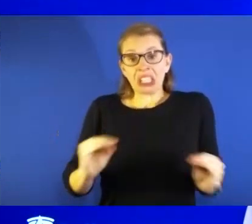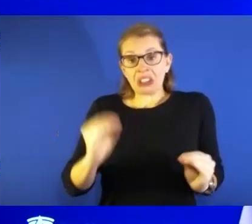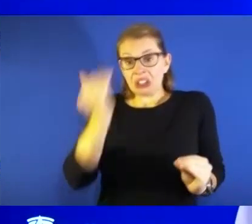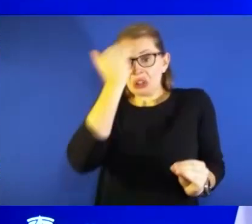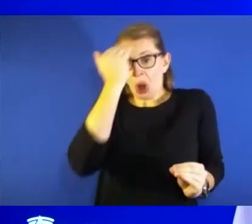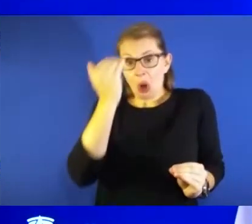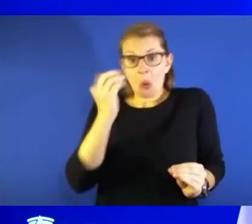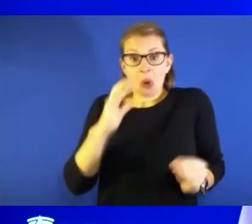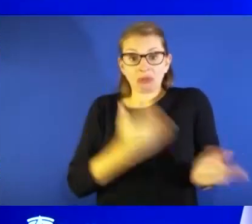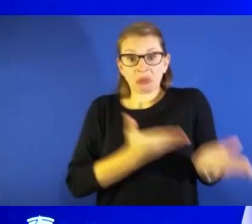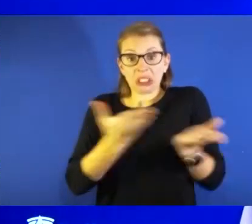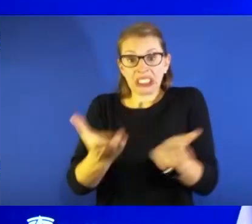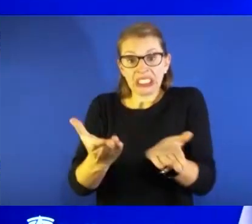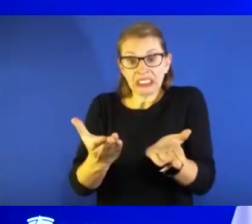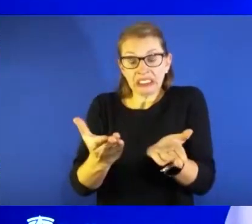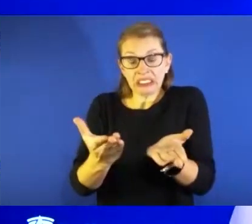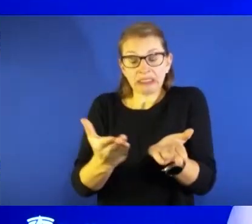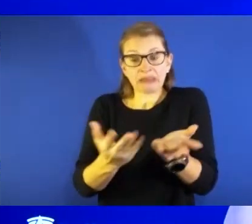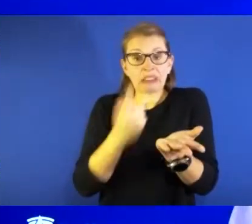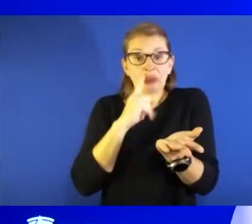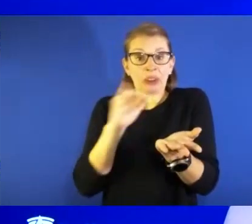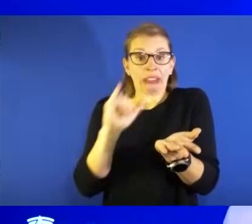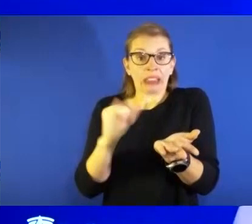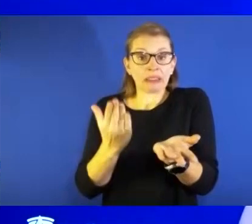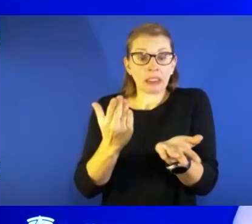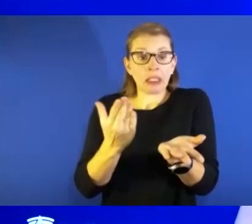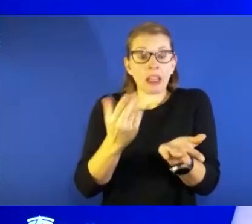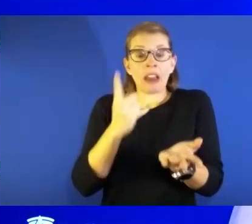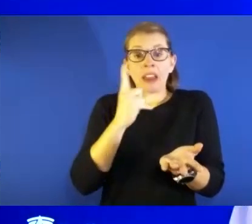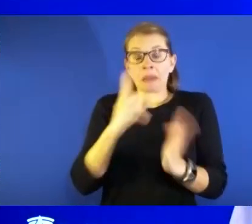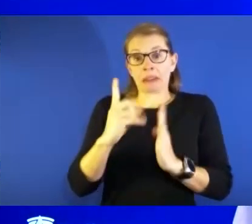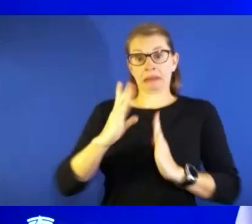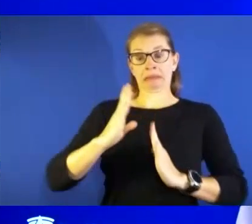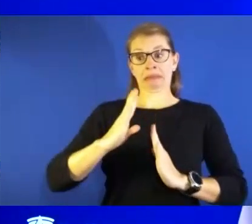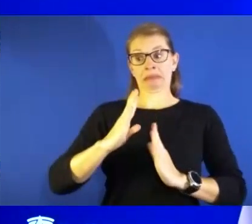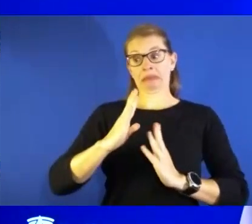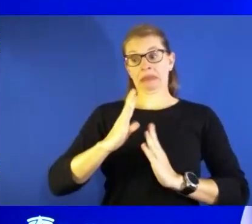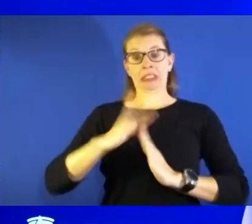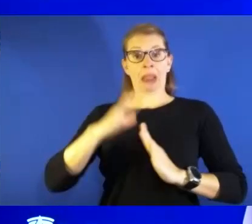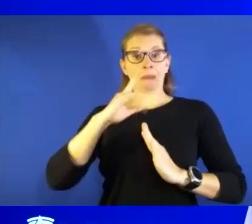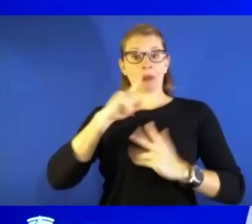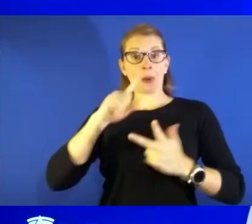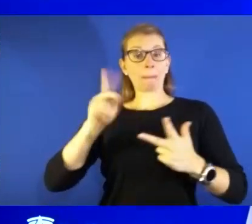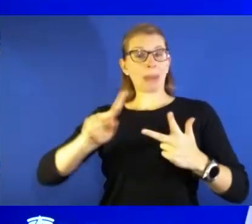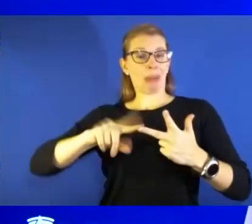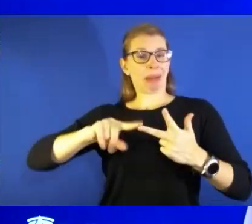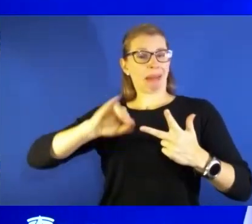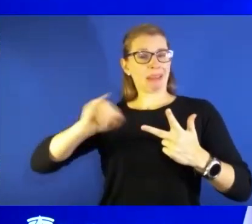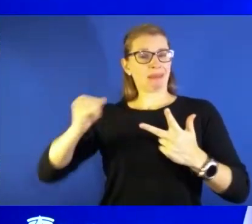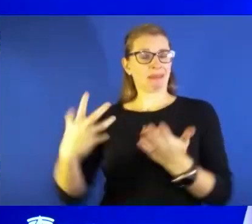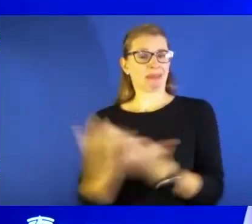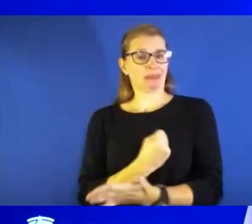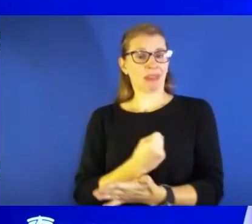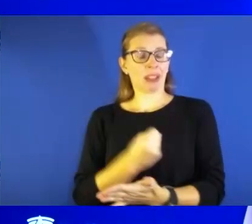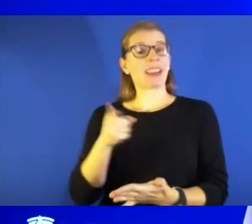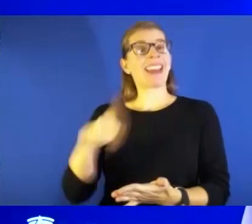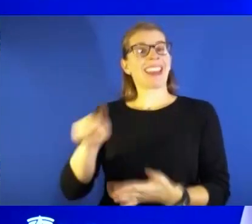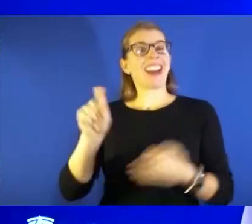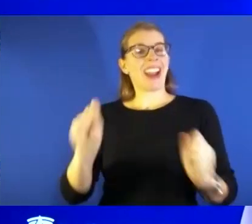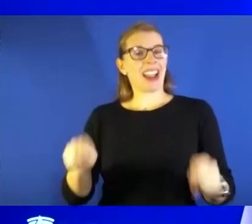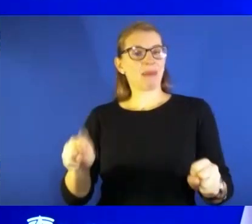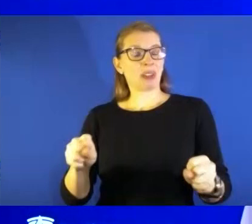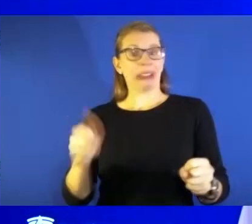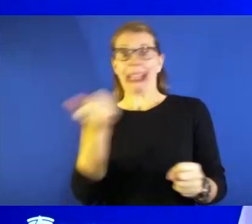the biggest umbrella for those people that got Johnson & Johnson is really they are able to get any